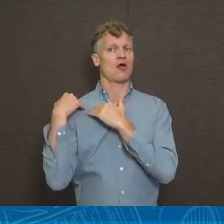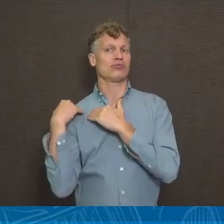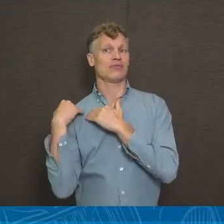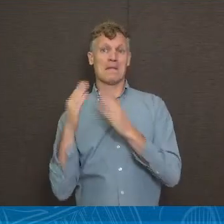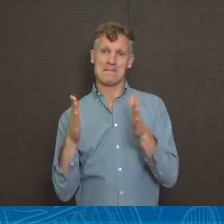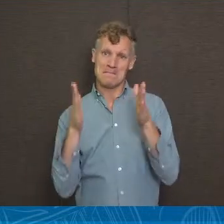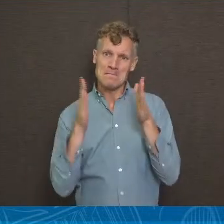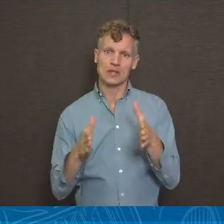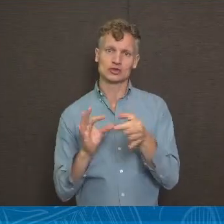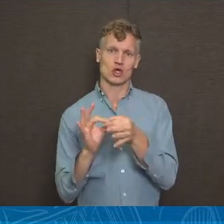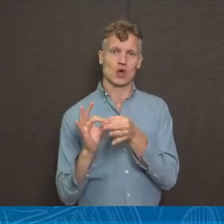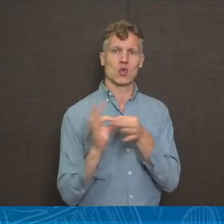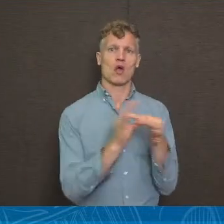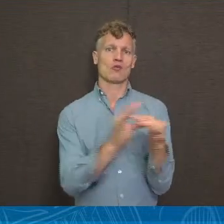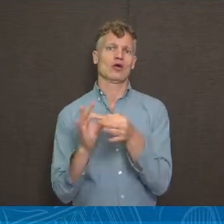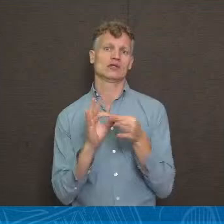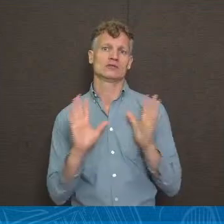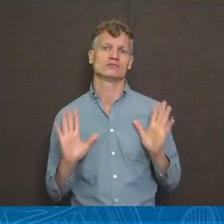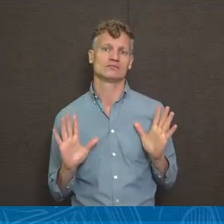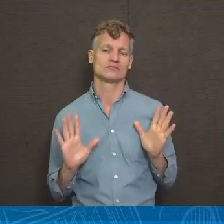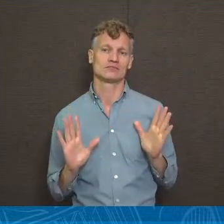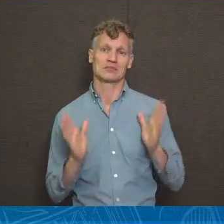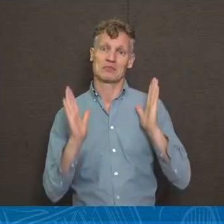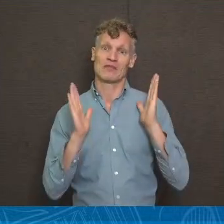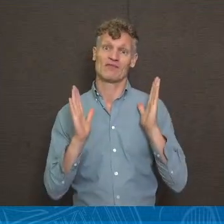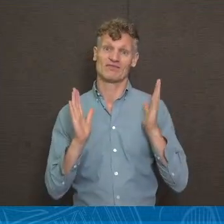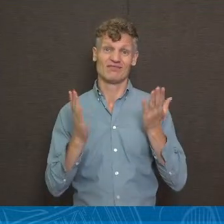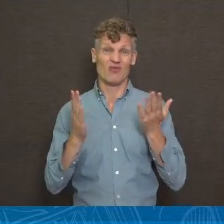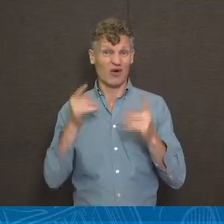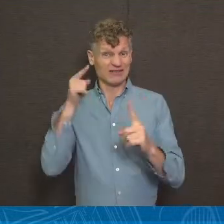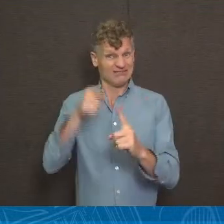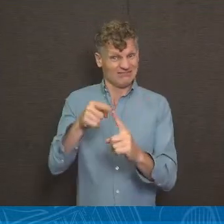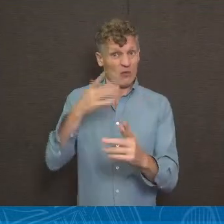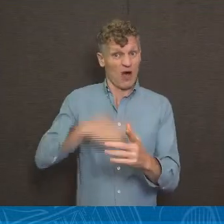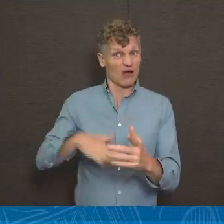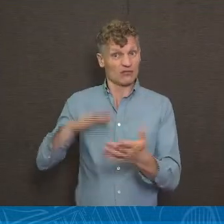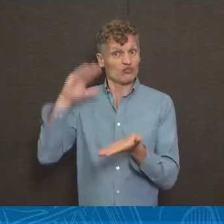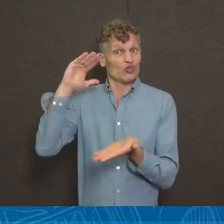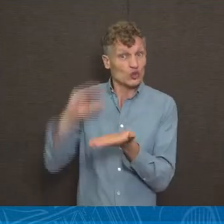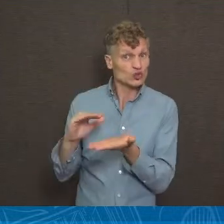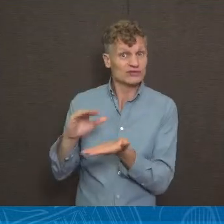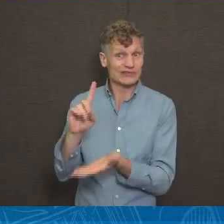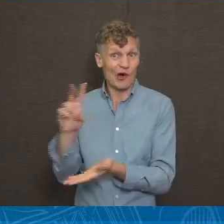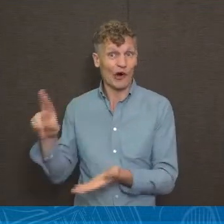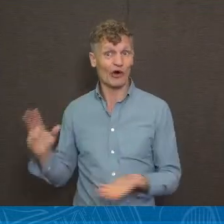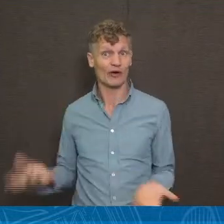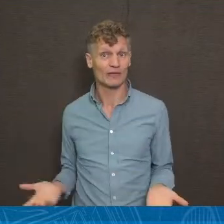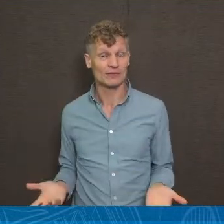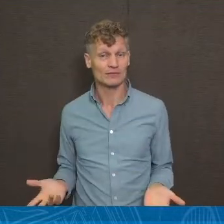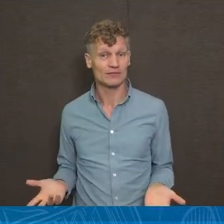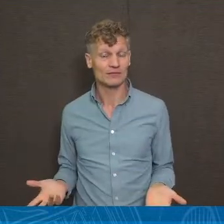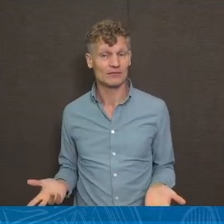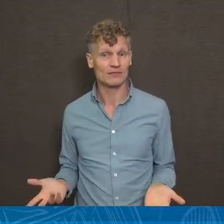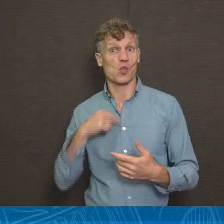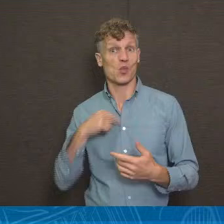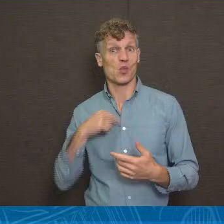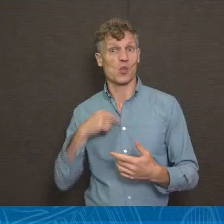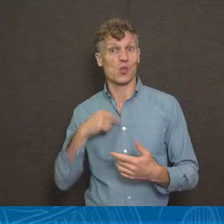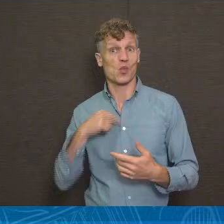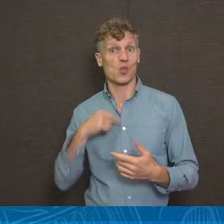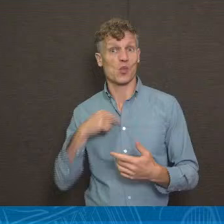to reduce the risk of disasters, and all of these things. And that's really what we're after and what we're hoping for. But then at the same time,